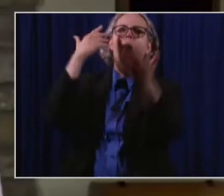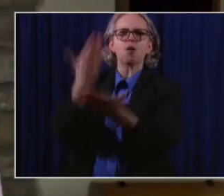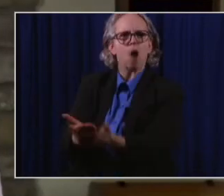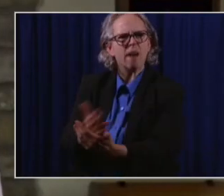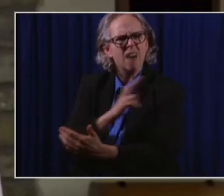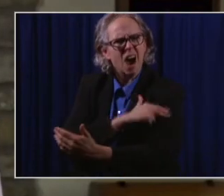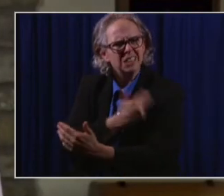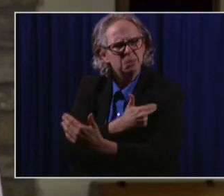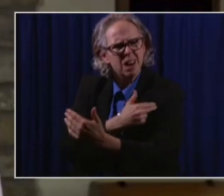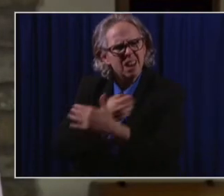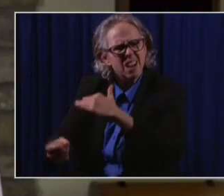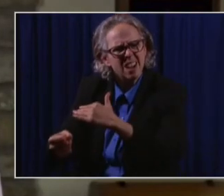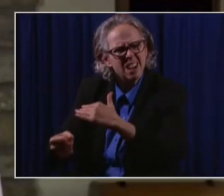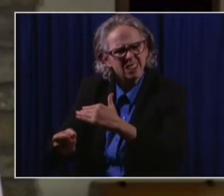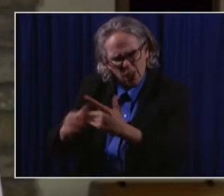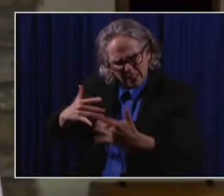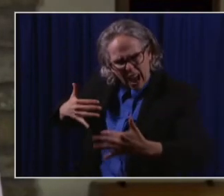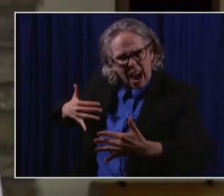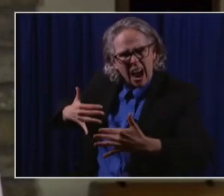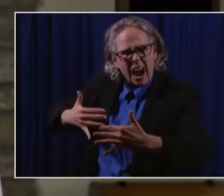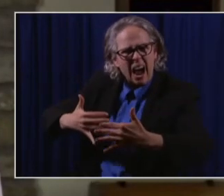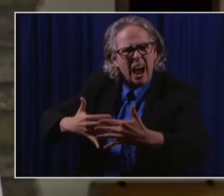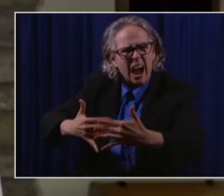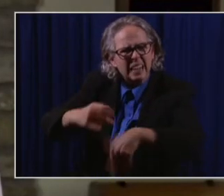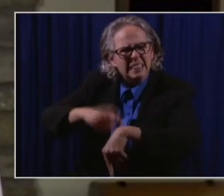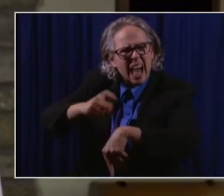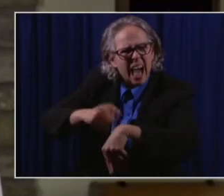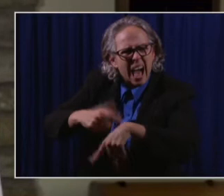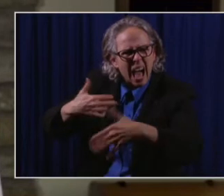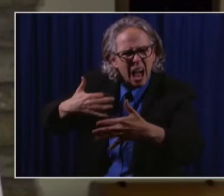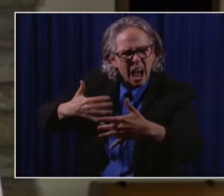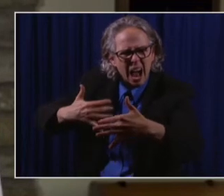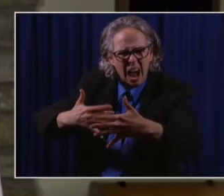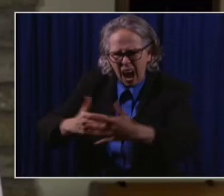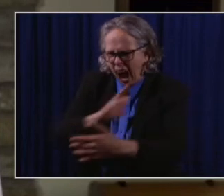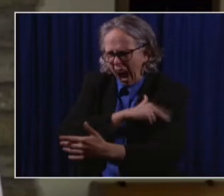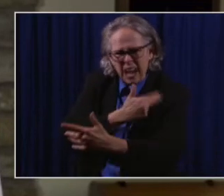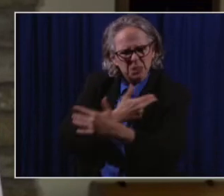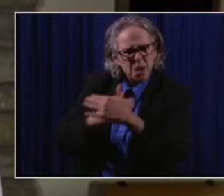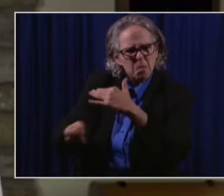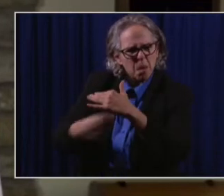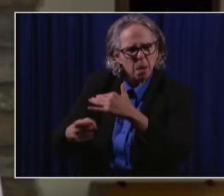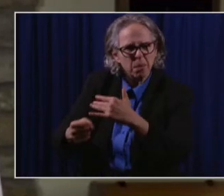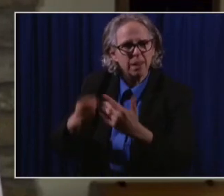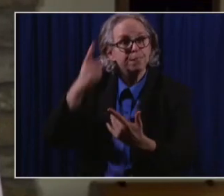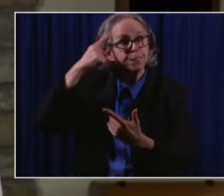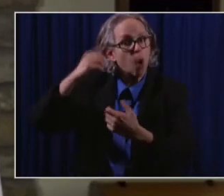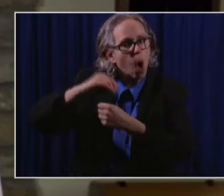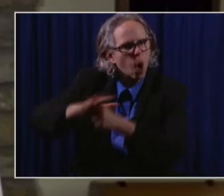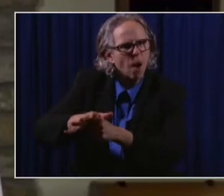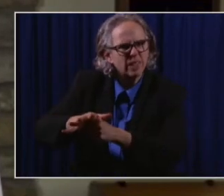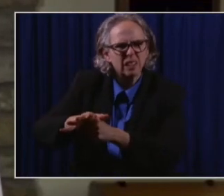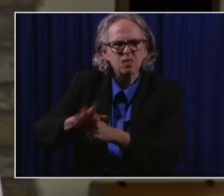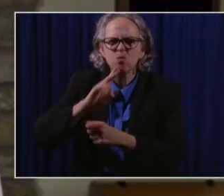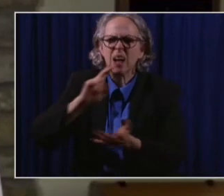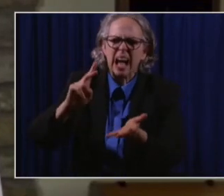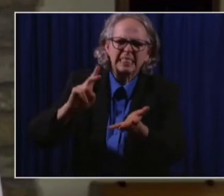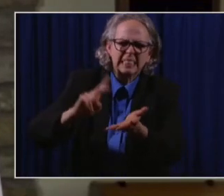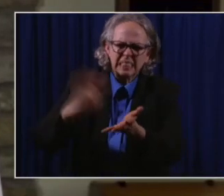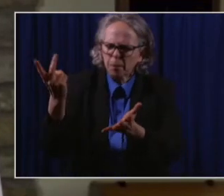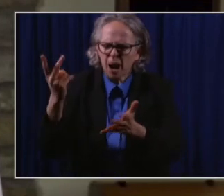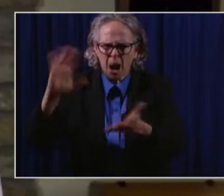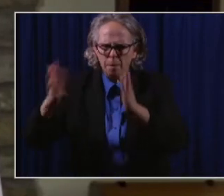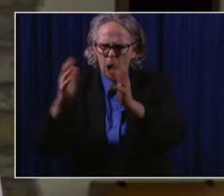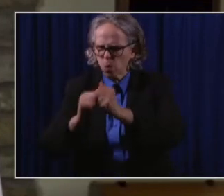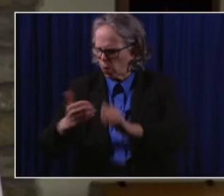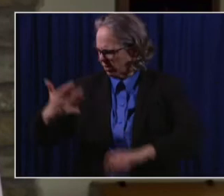in the hospital today is about double what it was not too long ago. So no one's saying we're overflowing